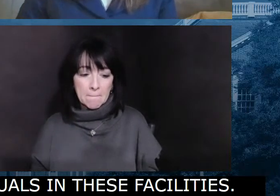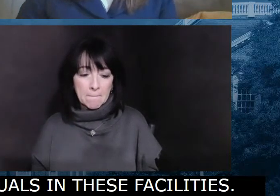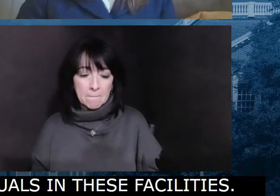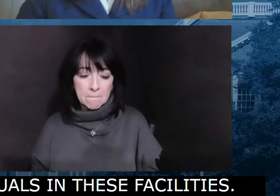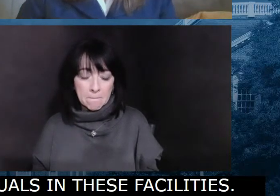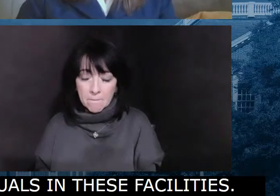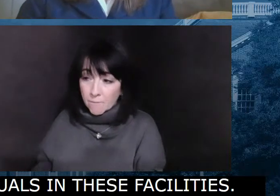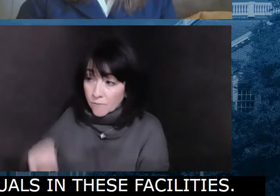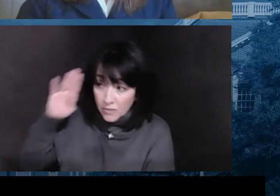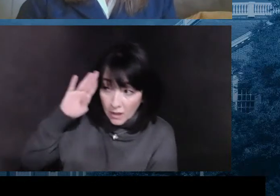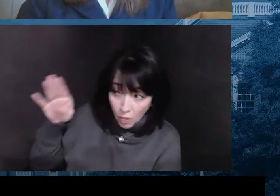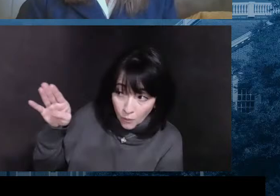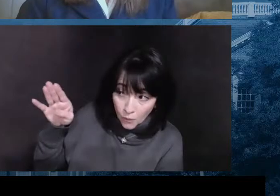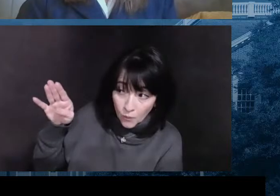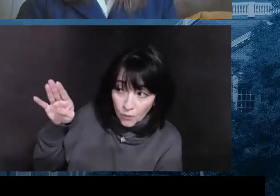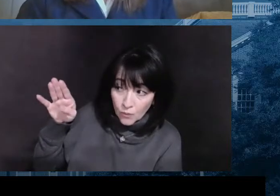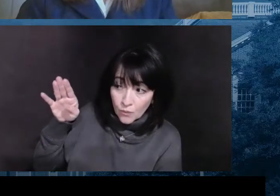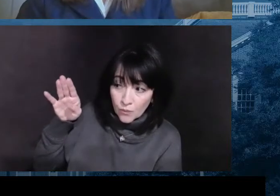Hello.